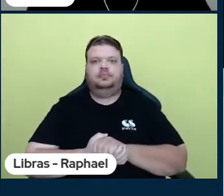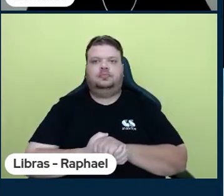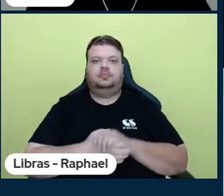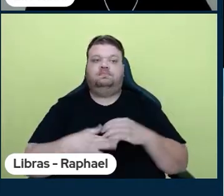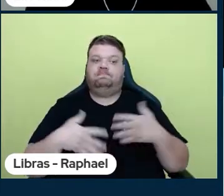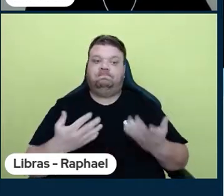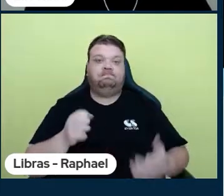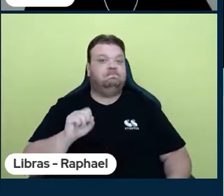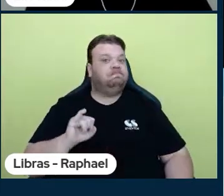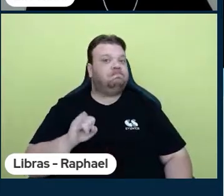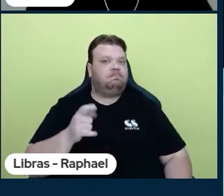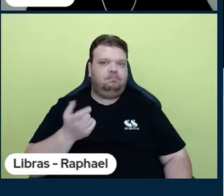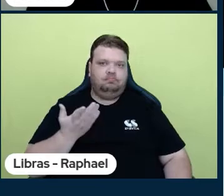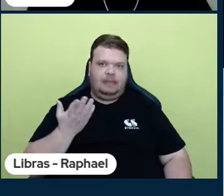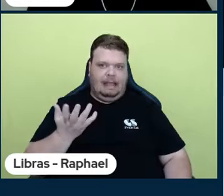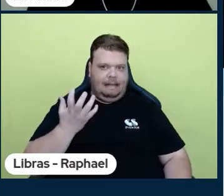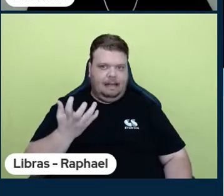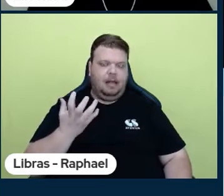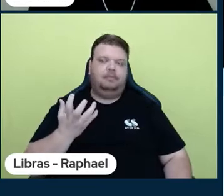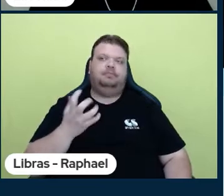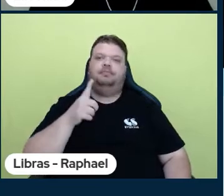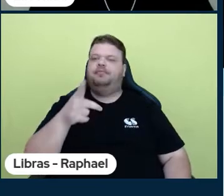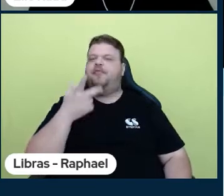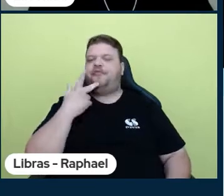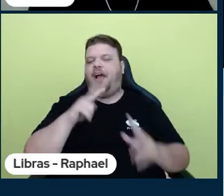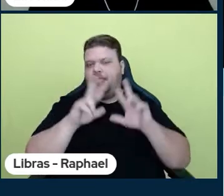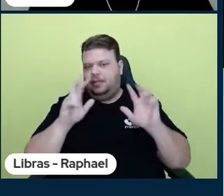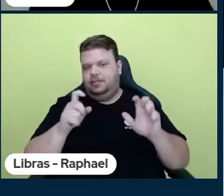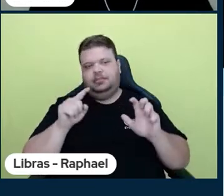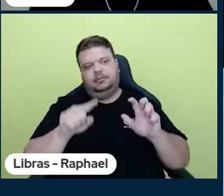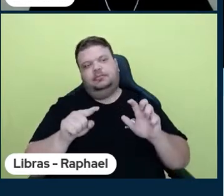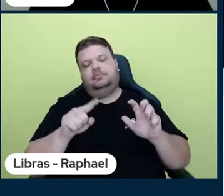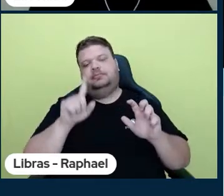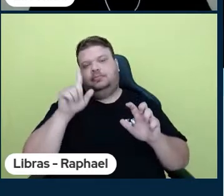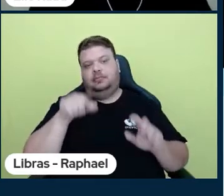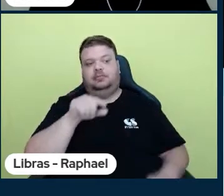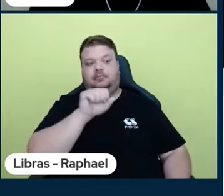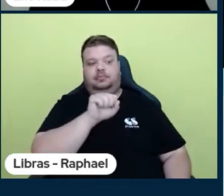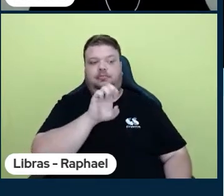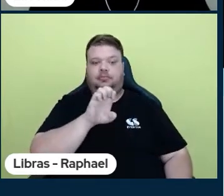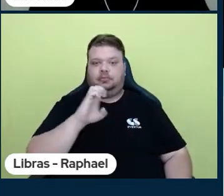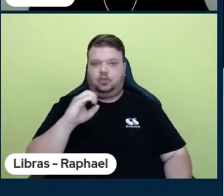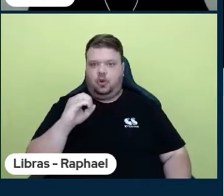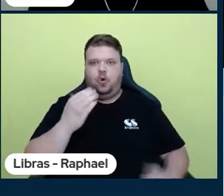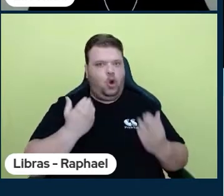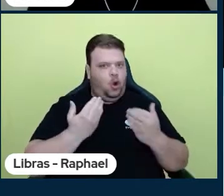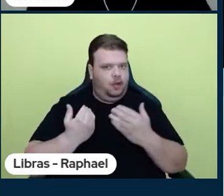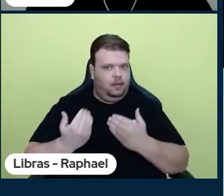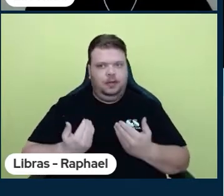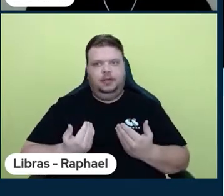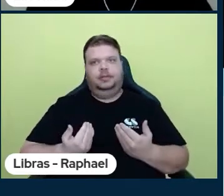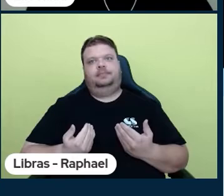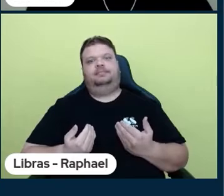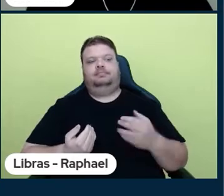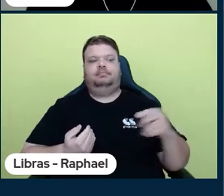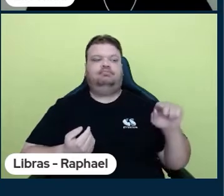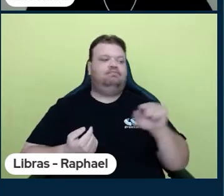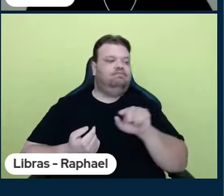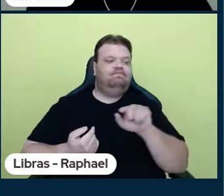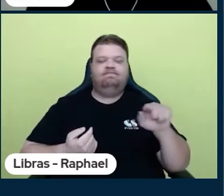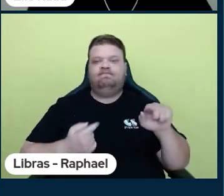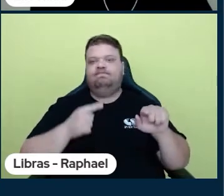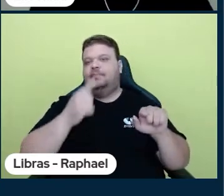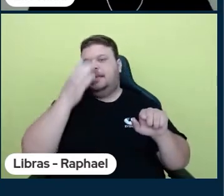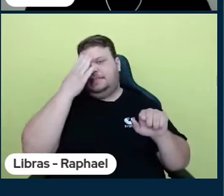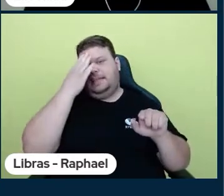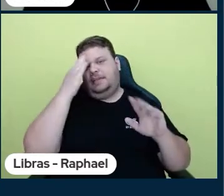requirement. But the question is, how does this relate to the world of conversational AI? First of